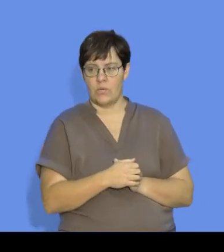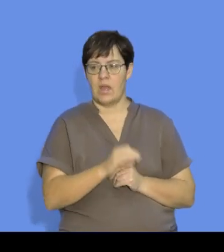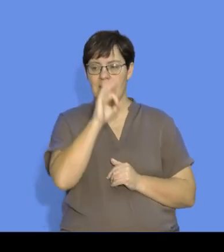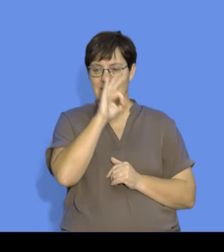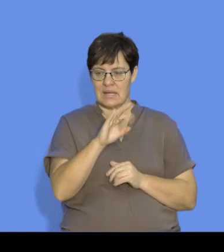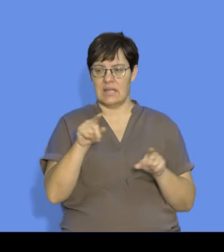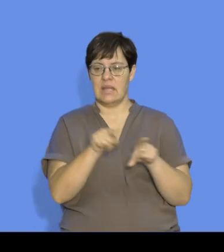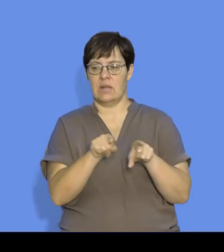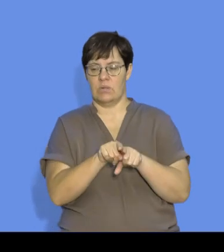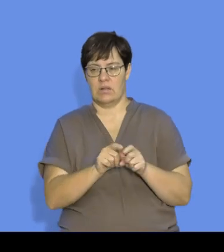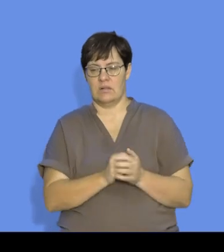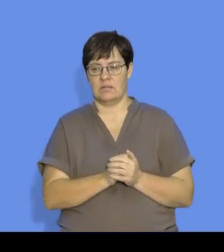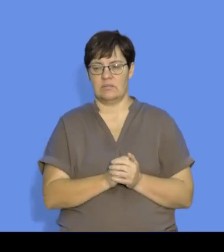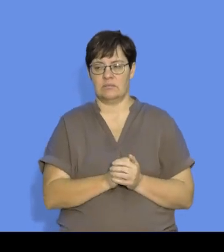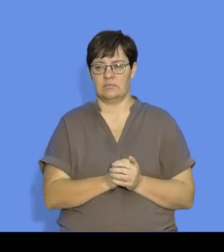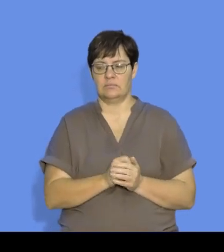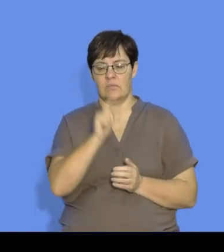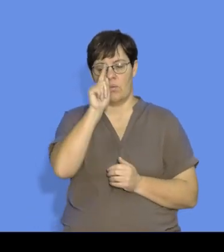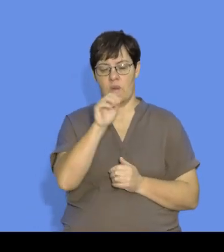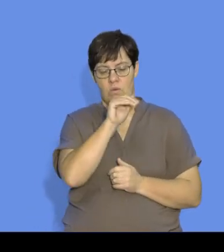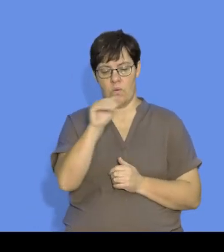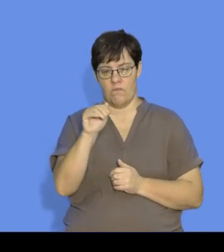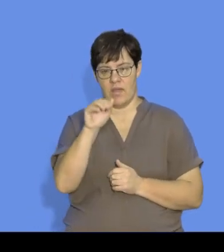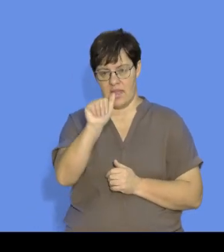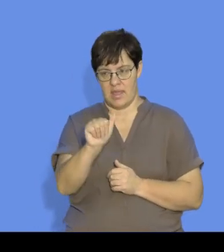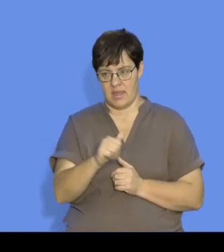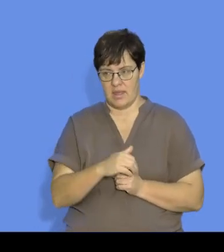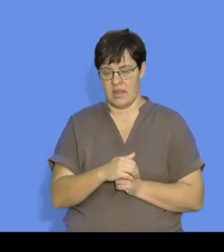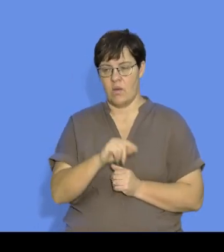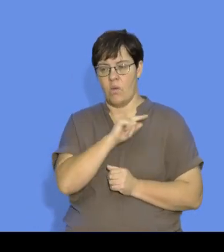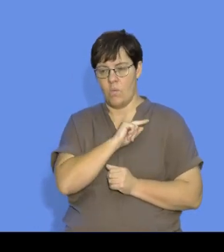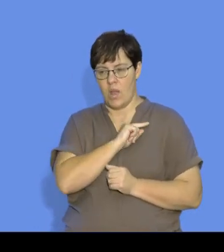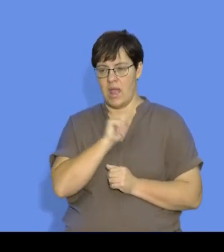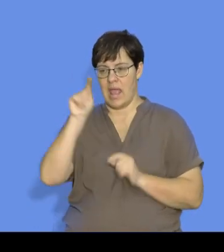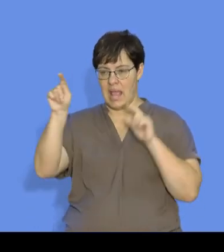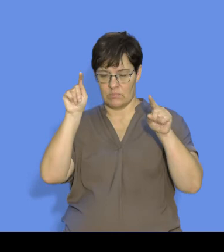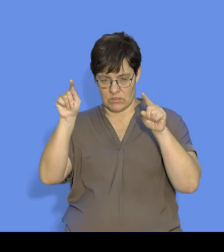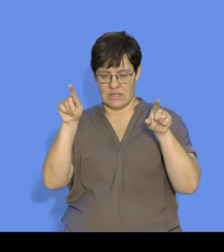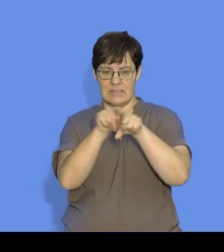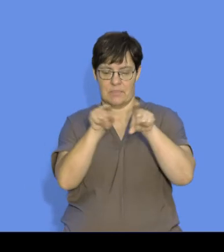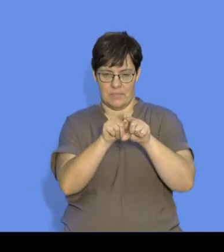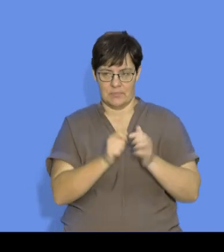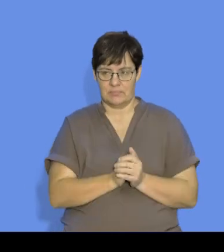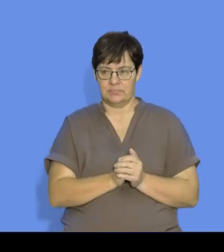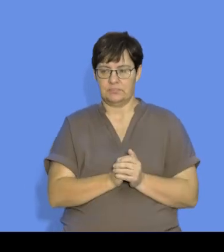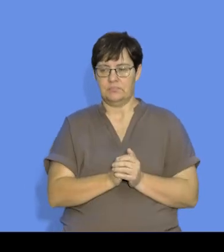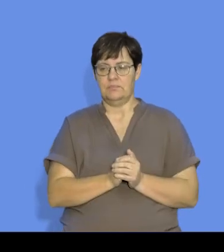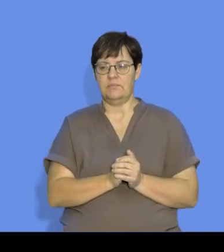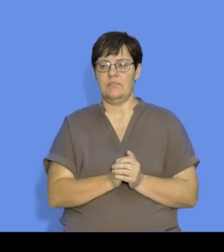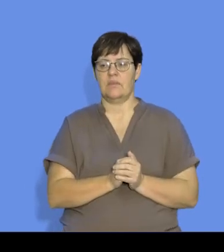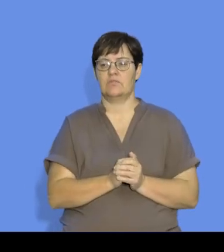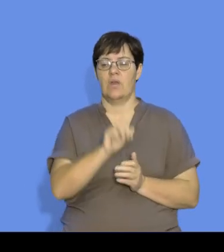3 will be equals to 1 over a because my exponents are the same, which will then